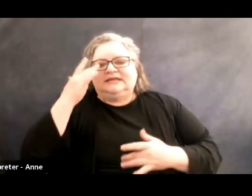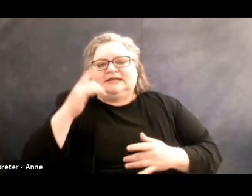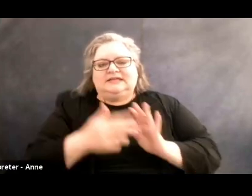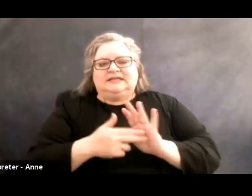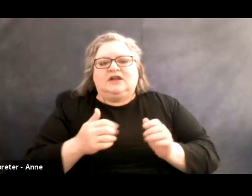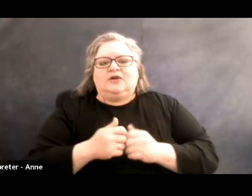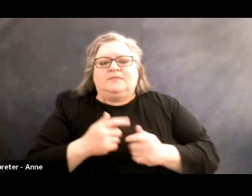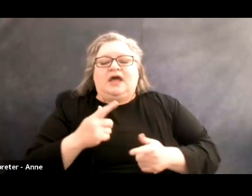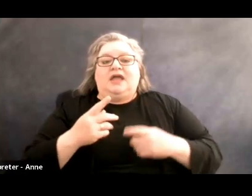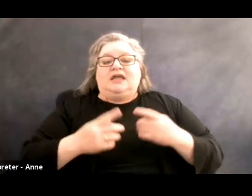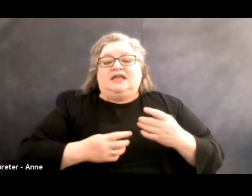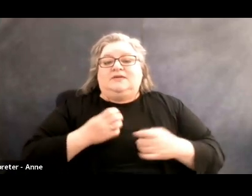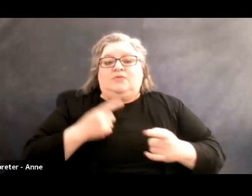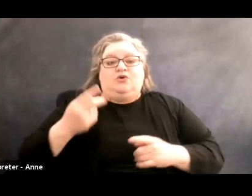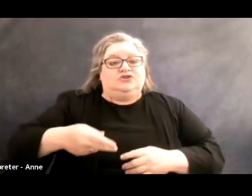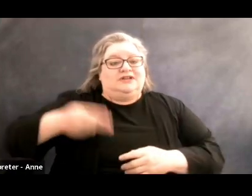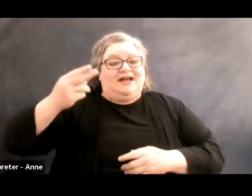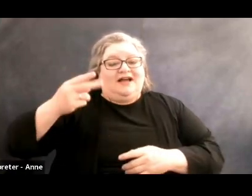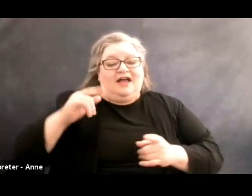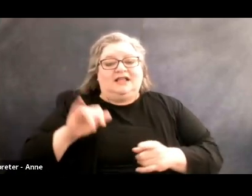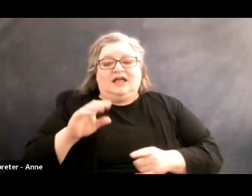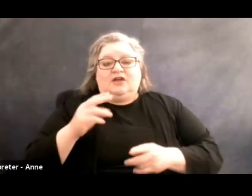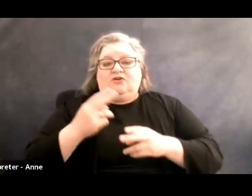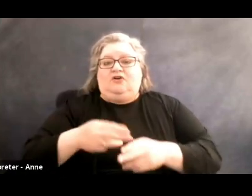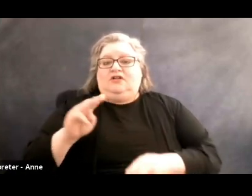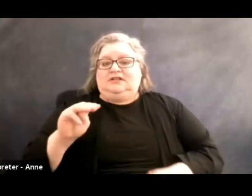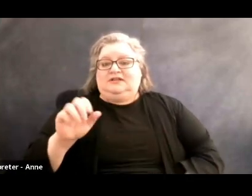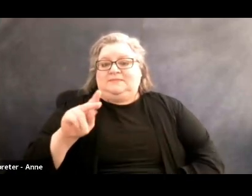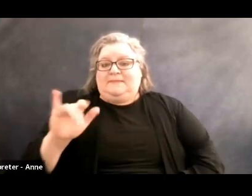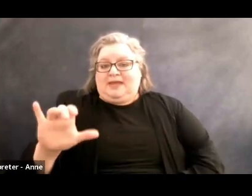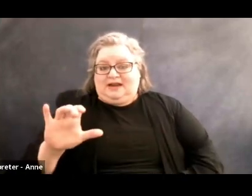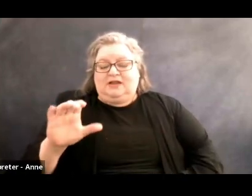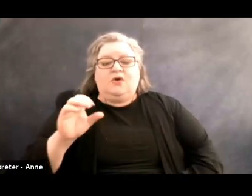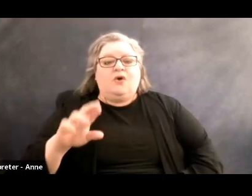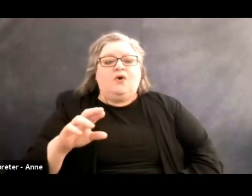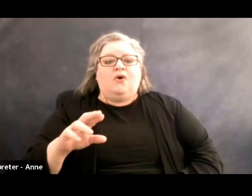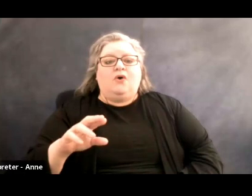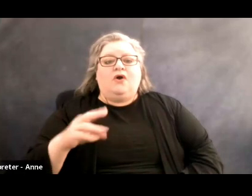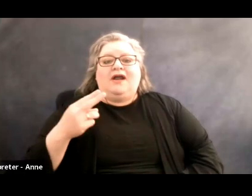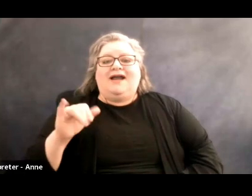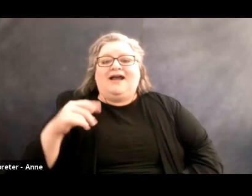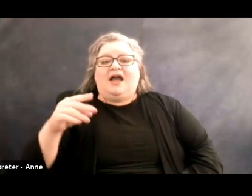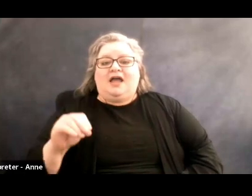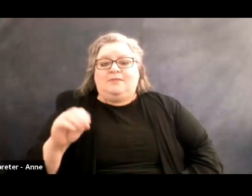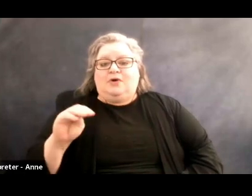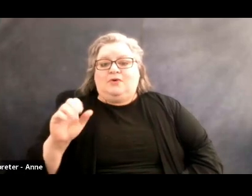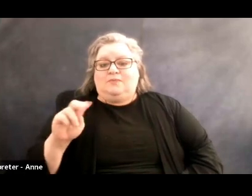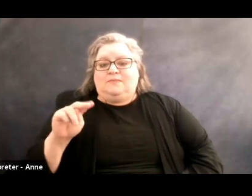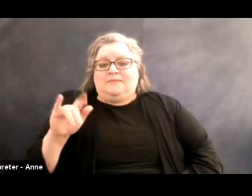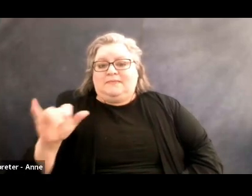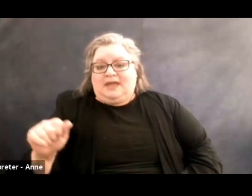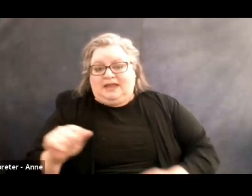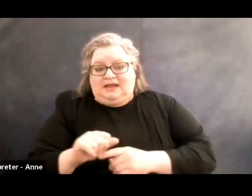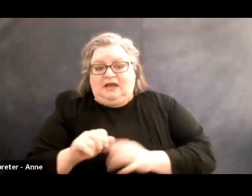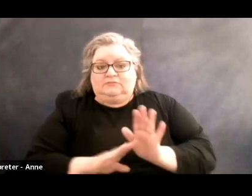by emotional highs, also known as manic or hypomania episodes, and